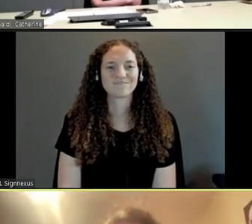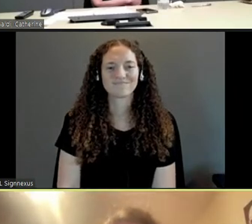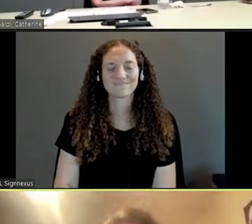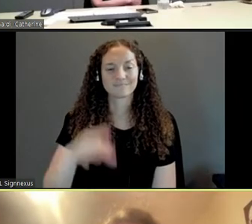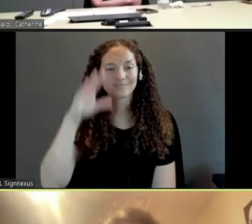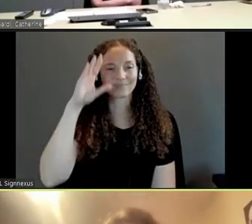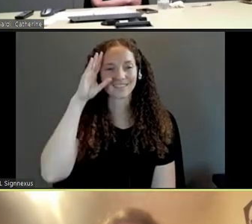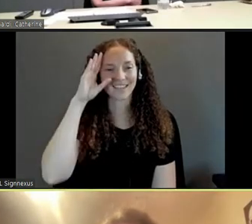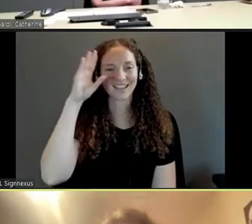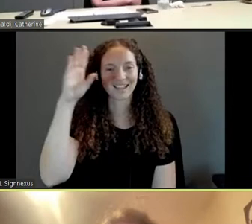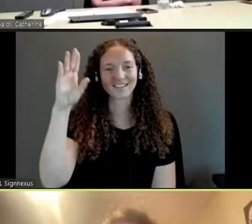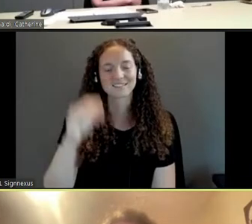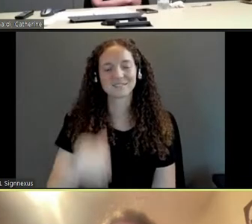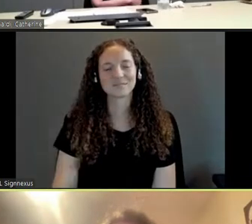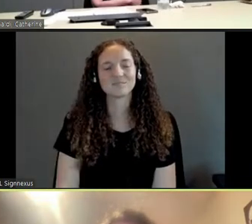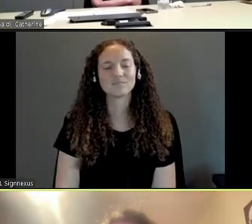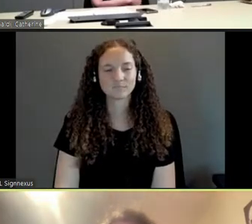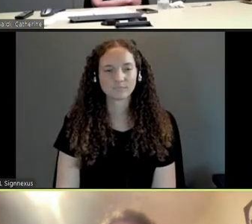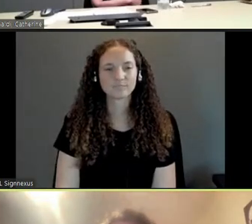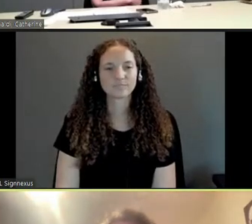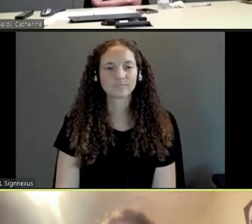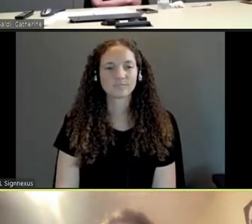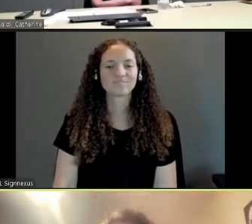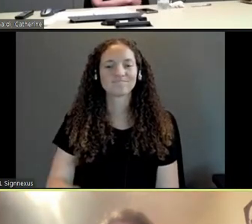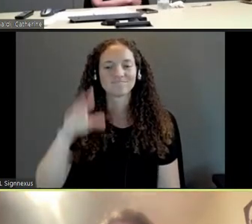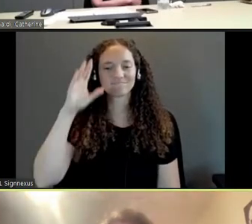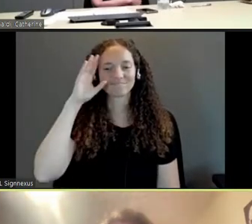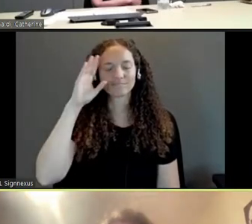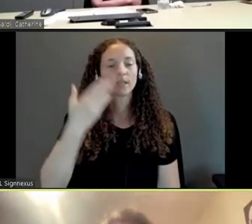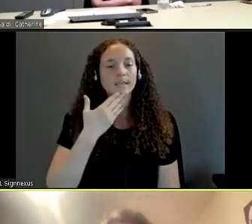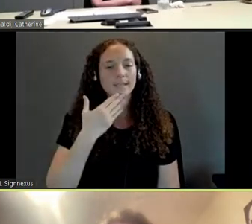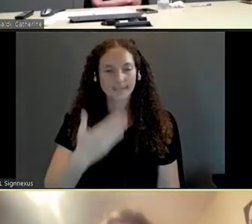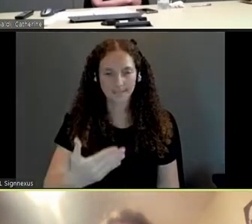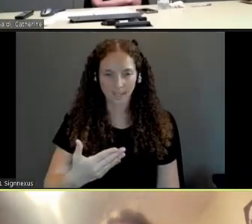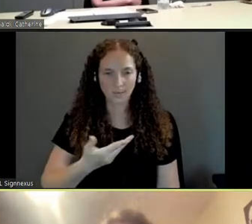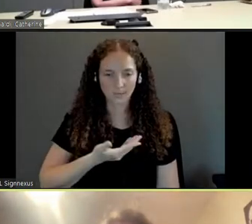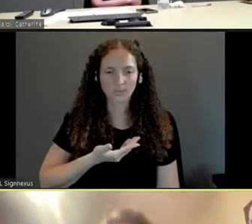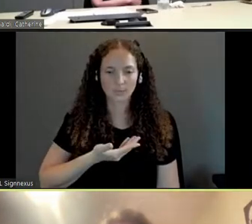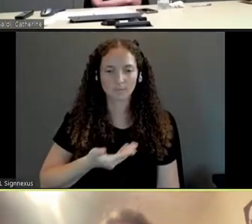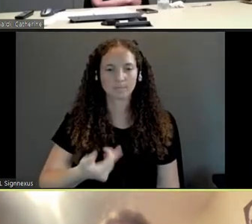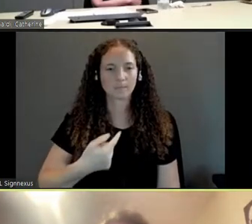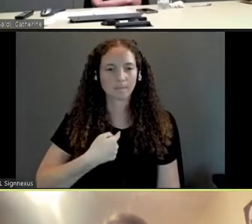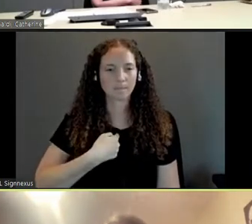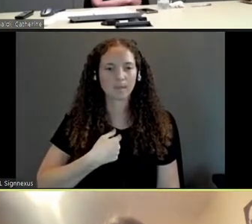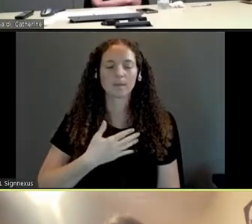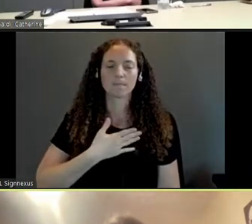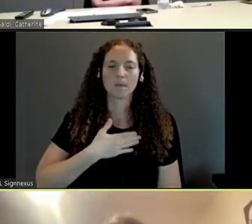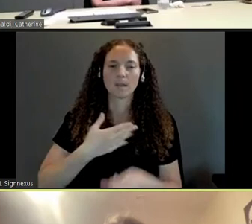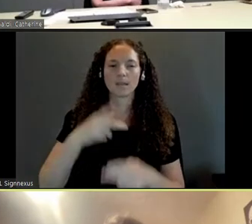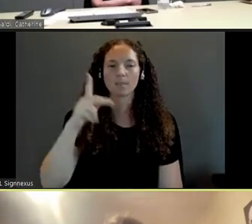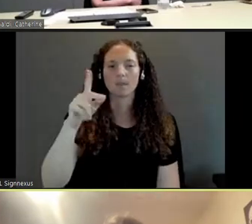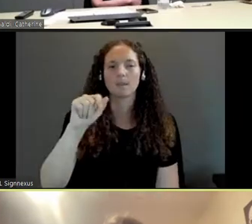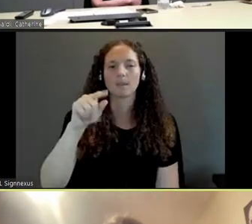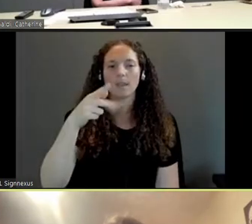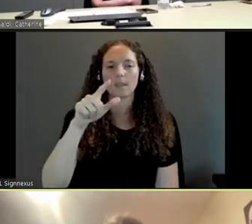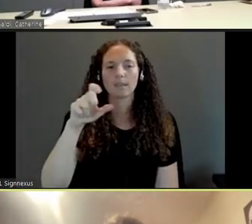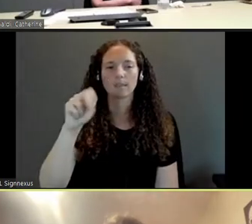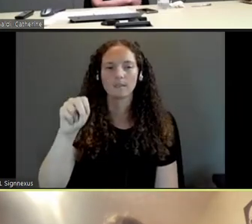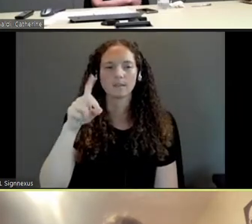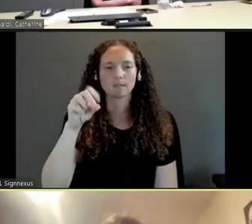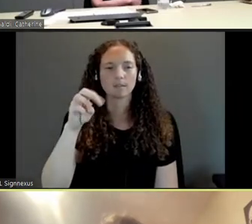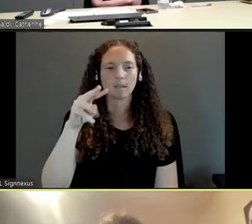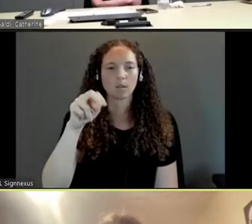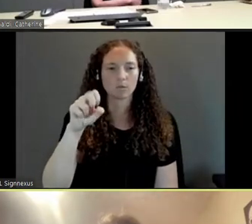Hi, everyone. Thank you for having me. My name is Kathleen Downs, and I'm a resident of